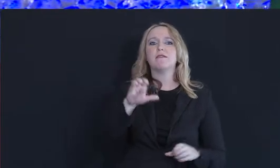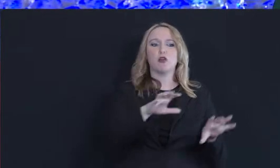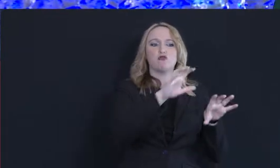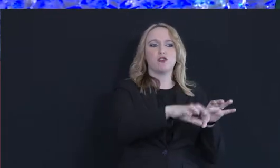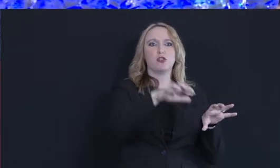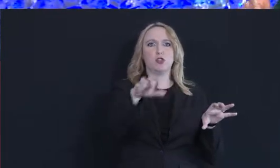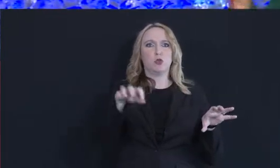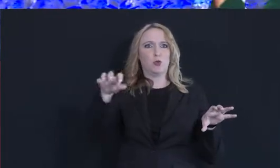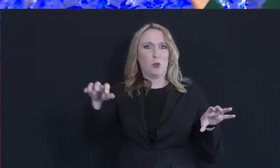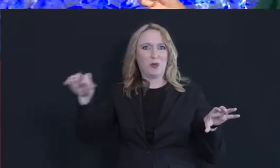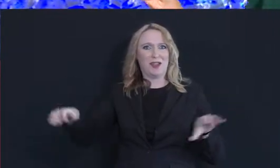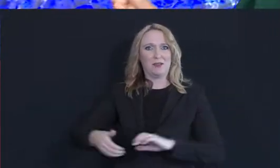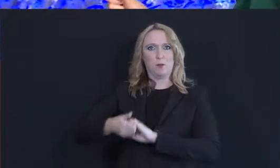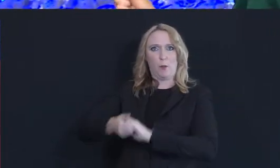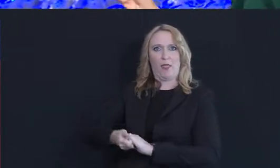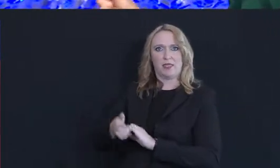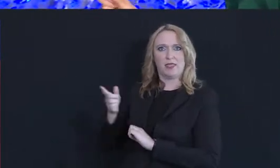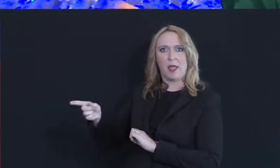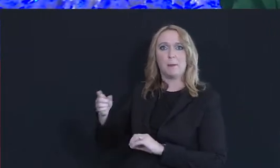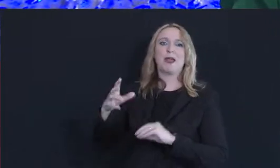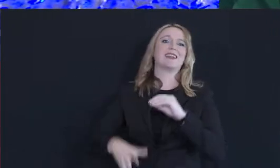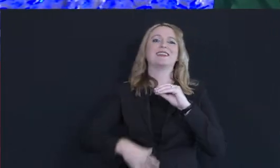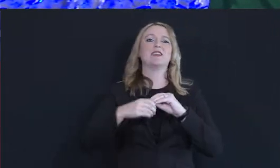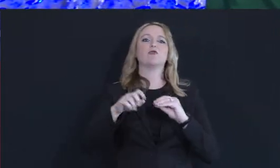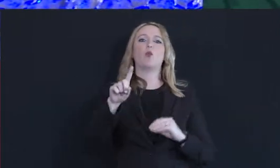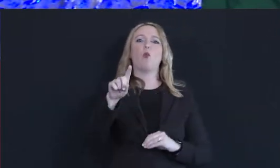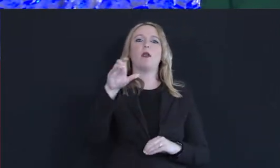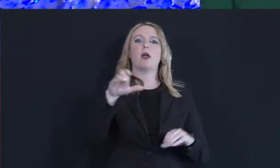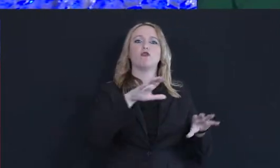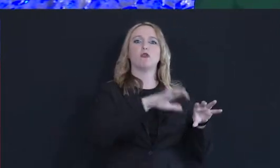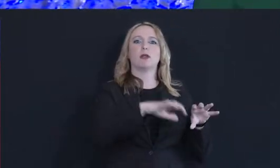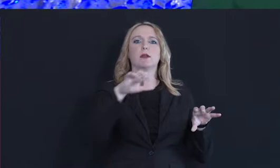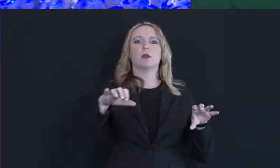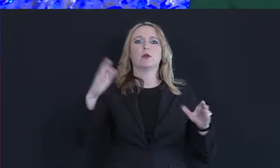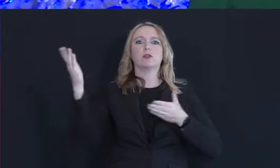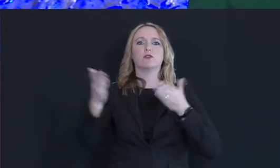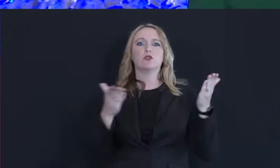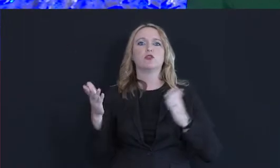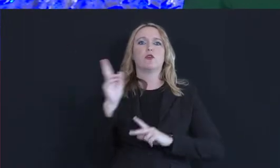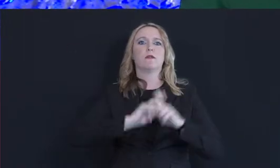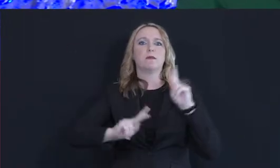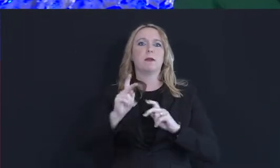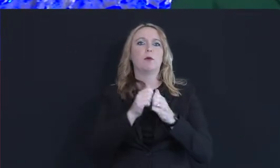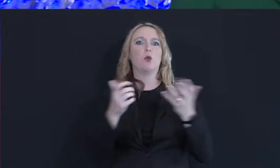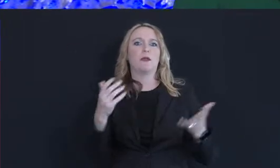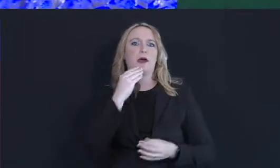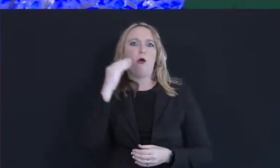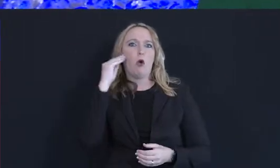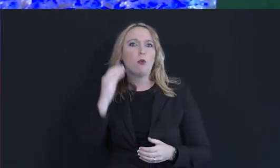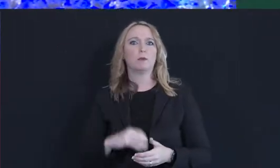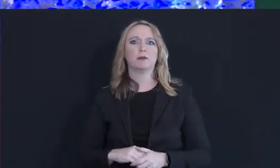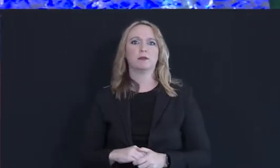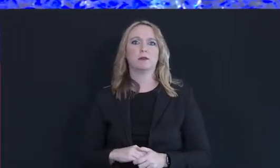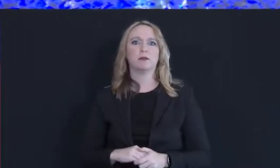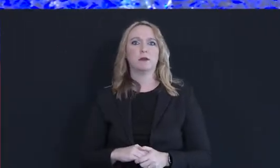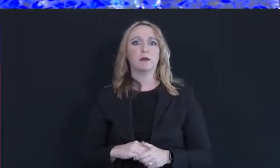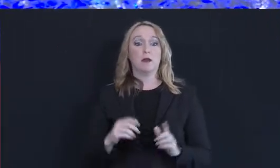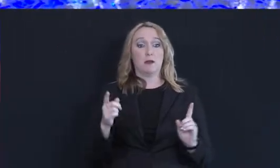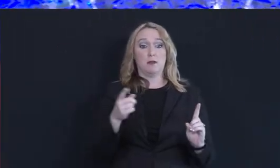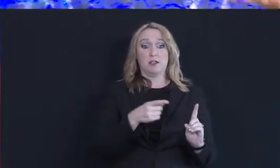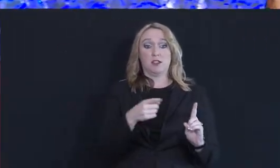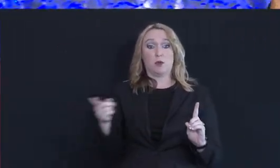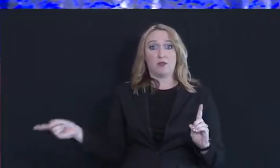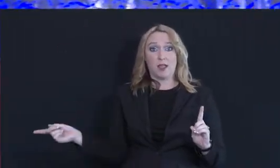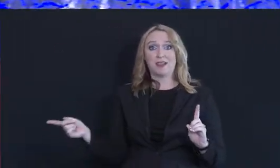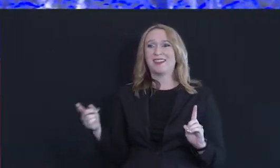with Tarrant County an additional 100 units to serve homeless families right here in our community these are things that we absolutely should celebrate